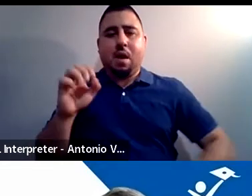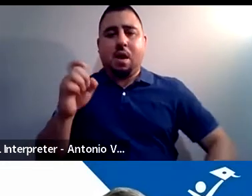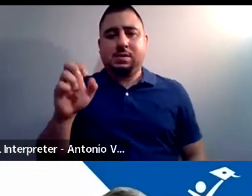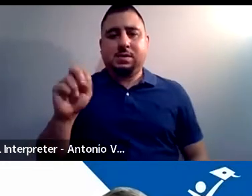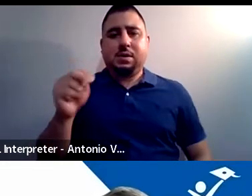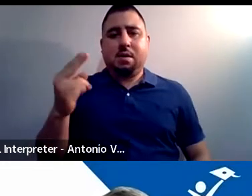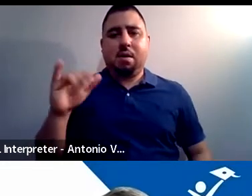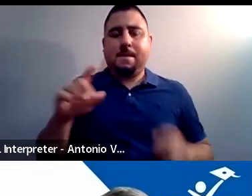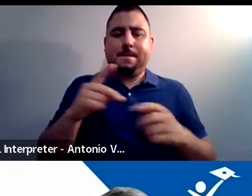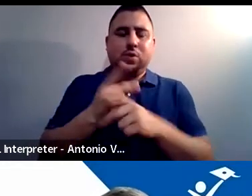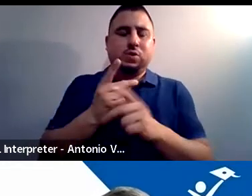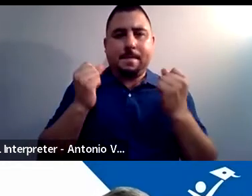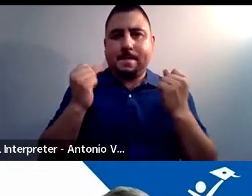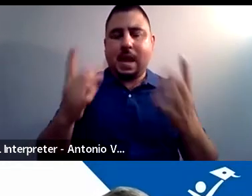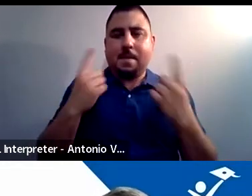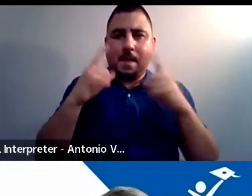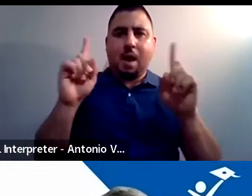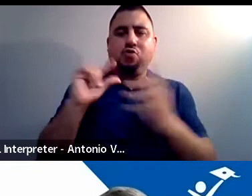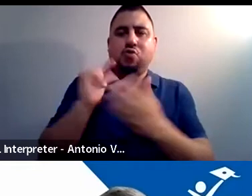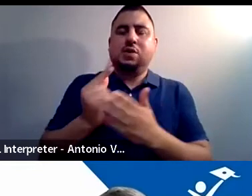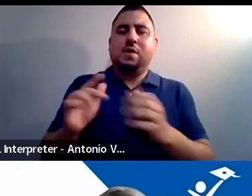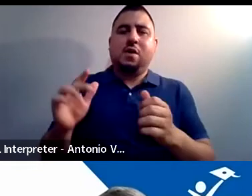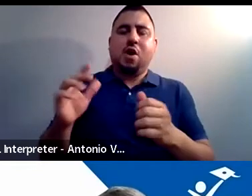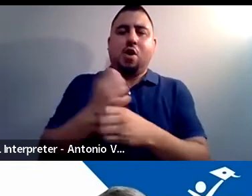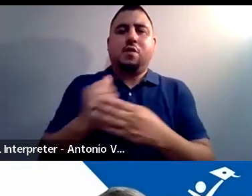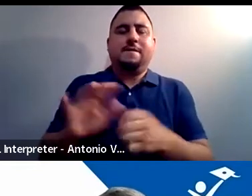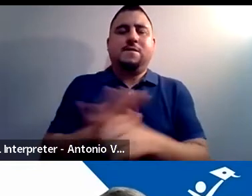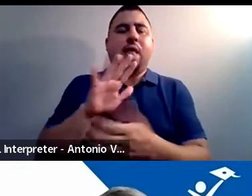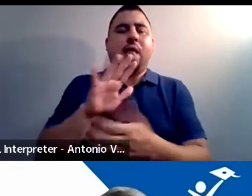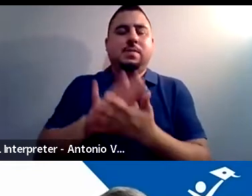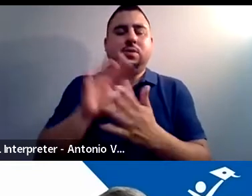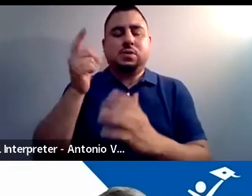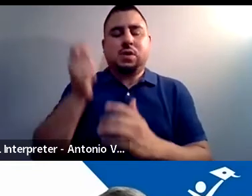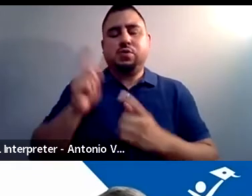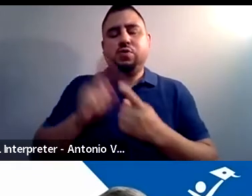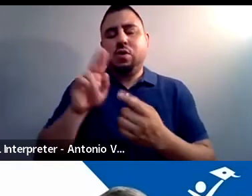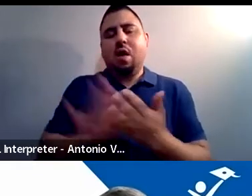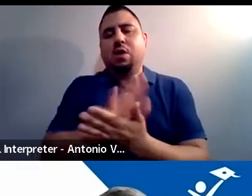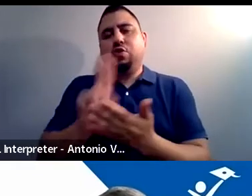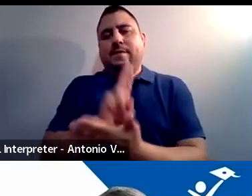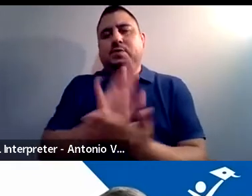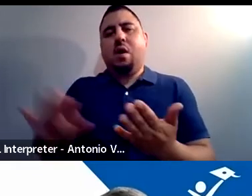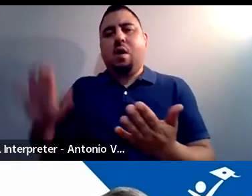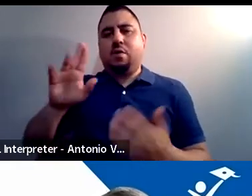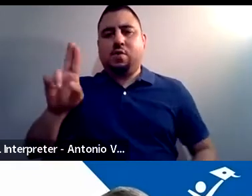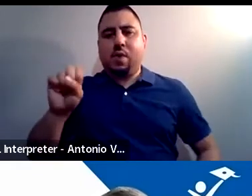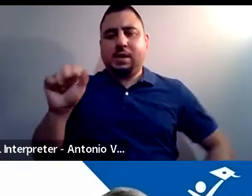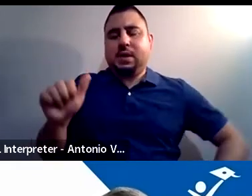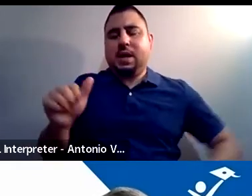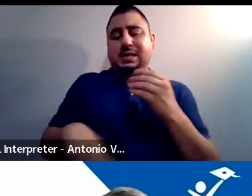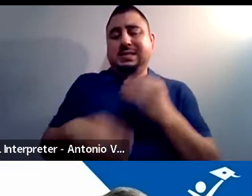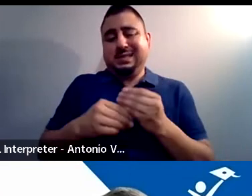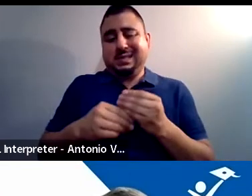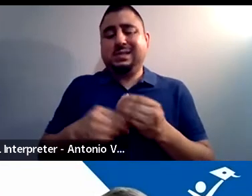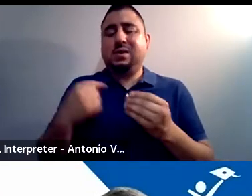has produced many successful graduates who earn full academic scholarships to colleges and universities throughout the country. In addition, others have